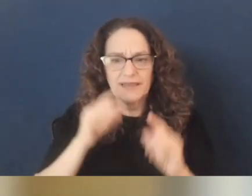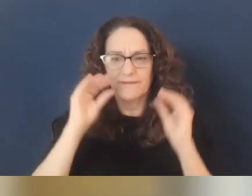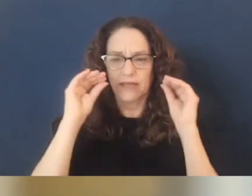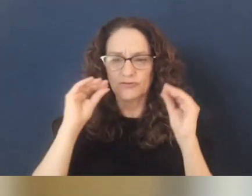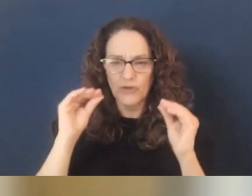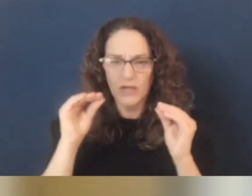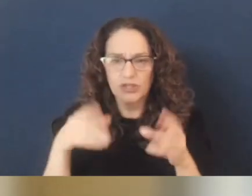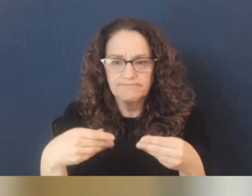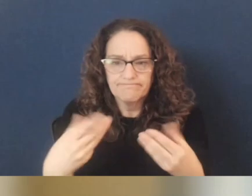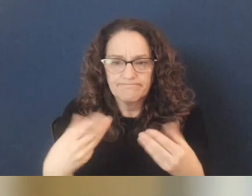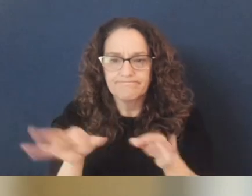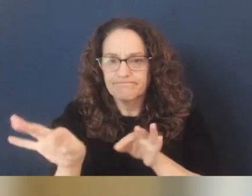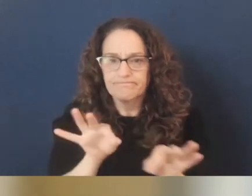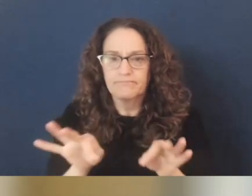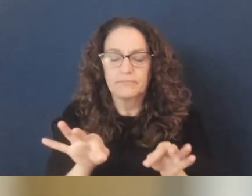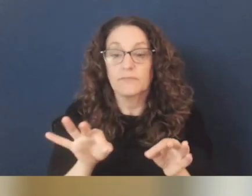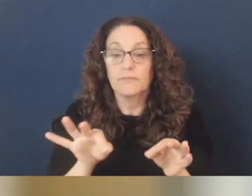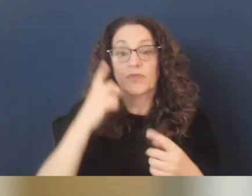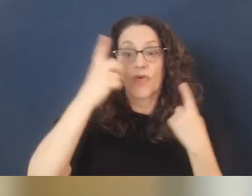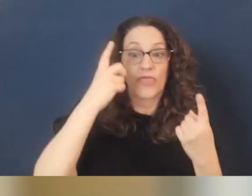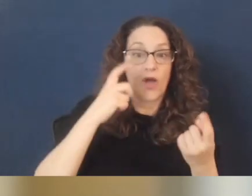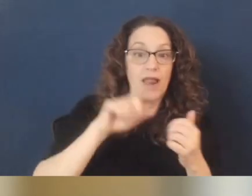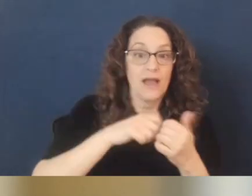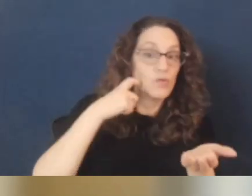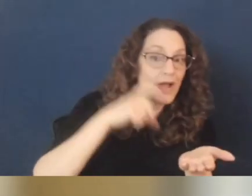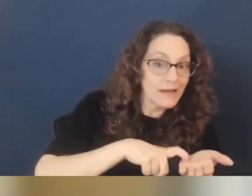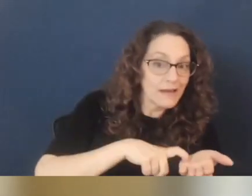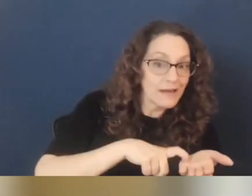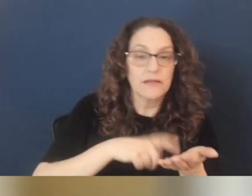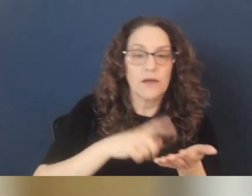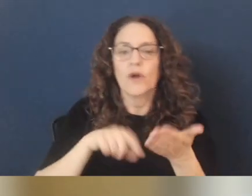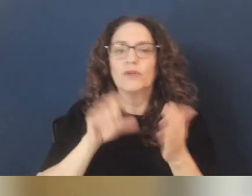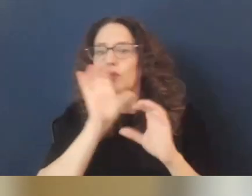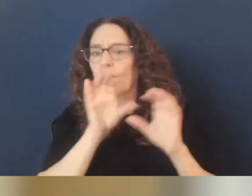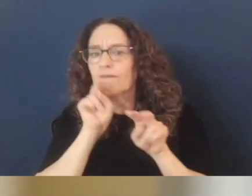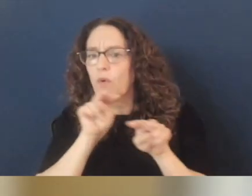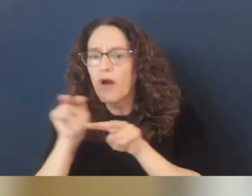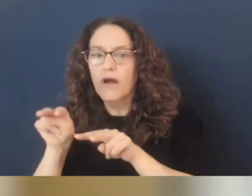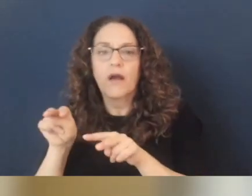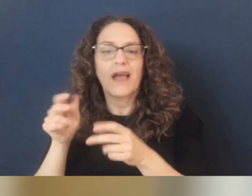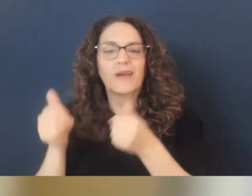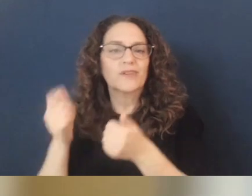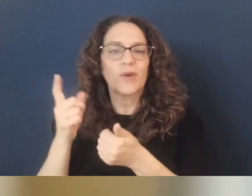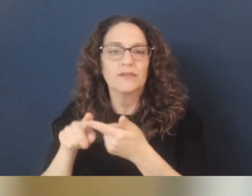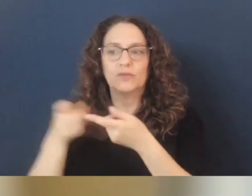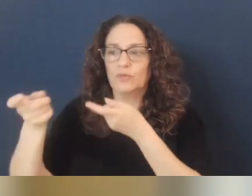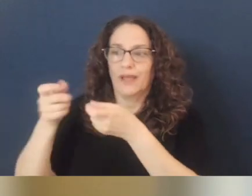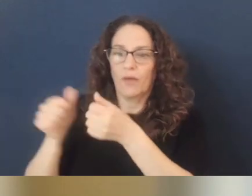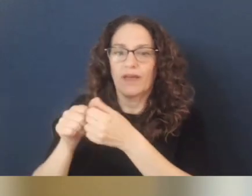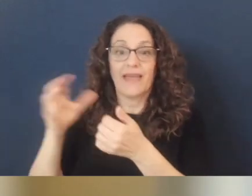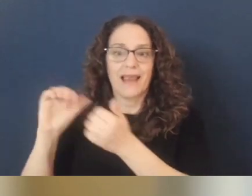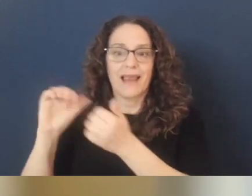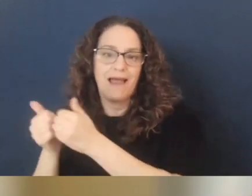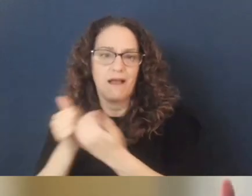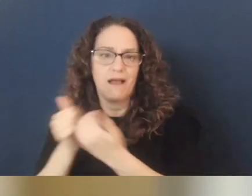how to recognize a thought, what to look for in the thought, and which ones to deal with in what kind of a way.